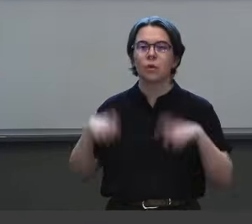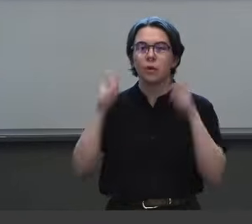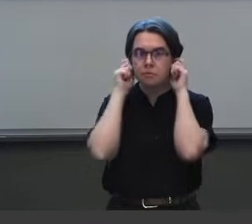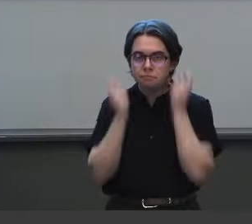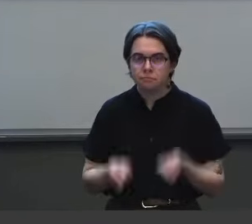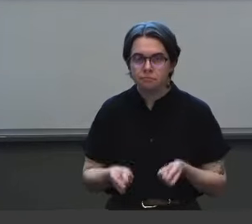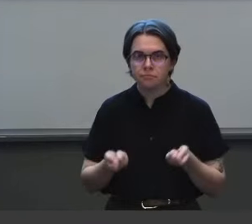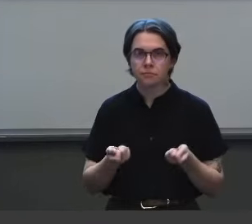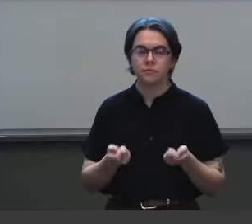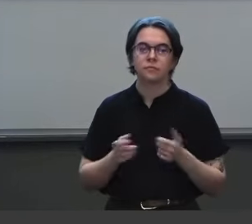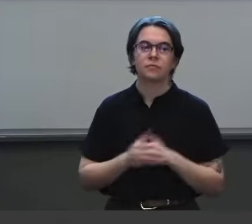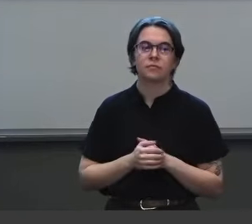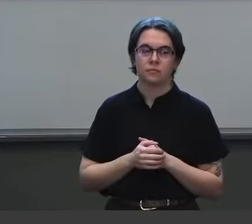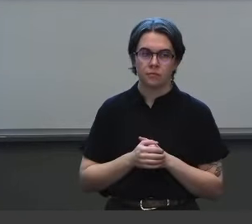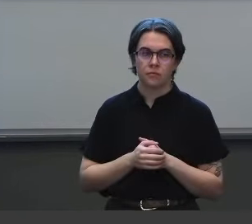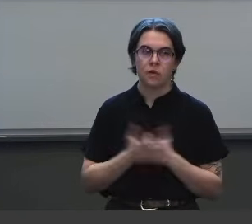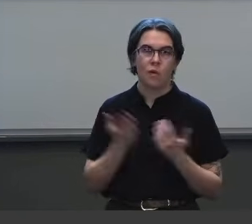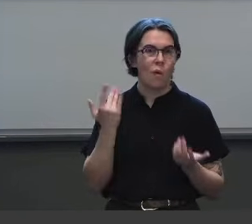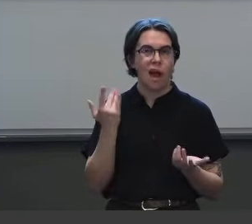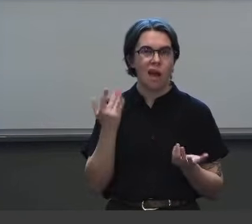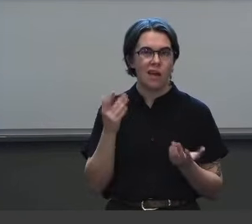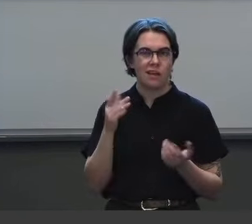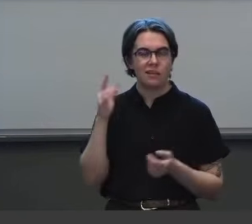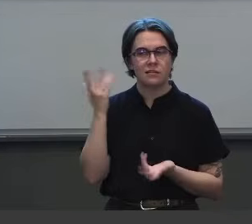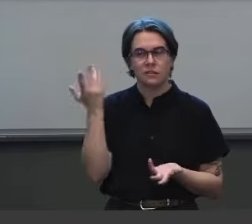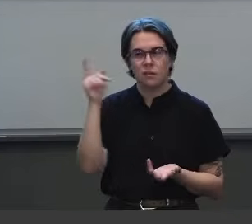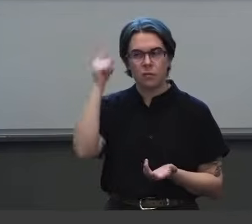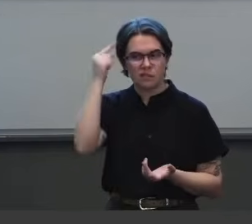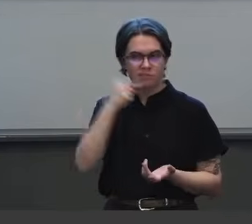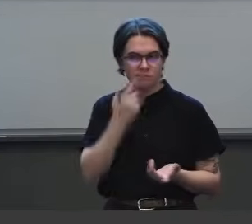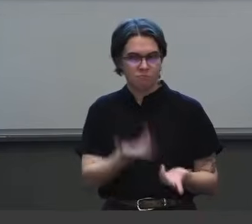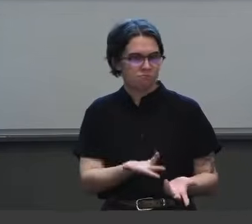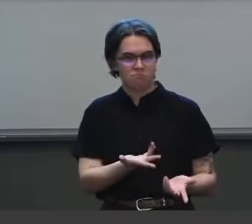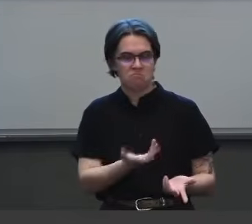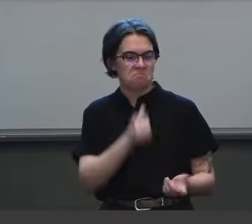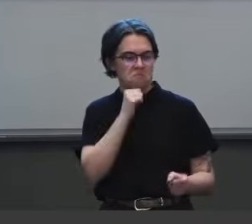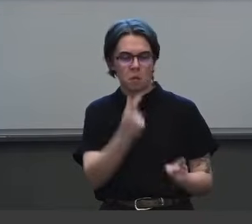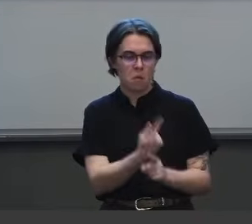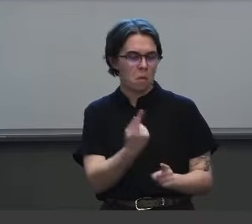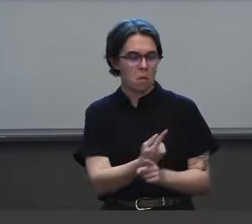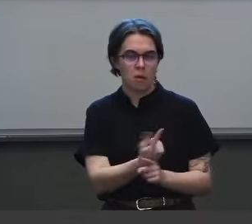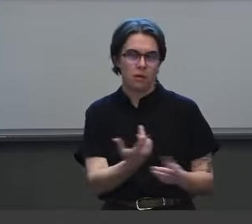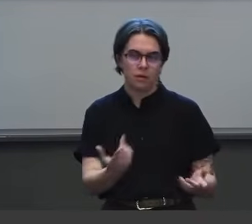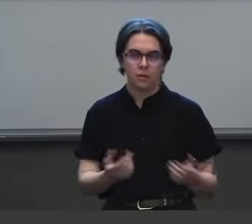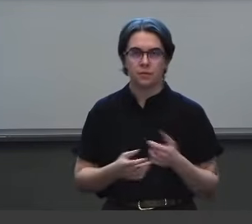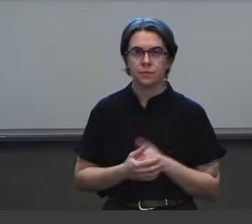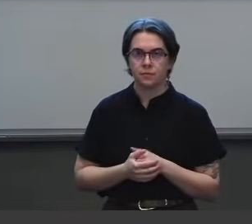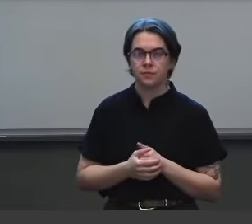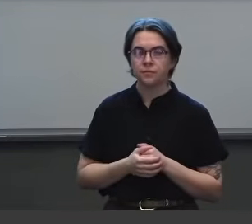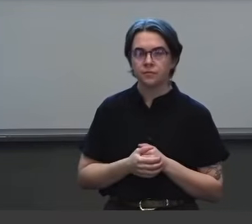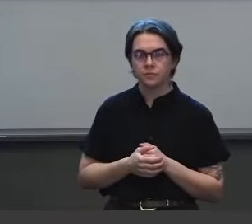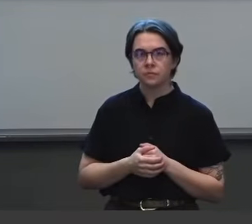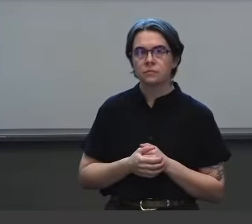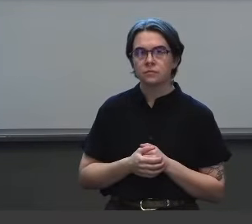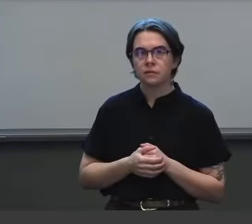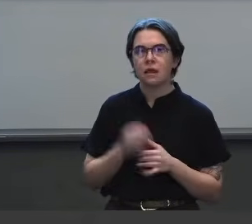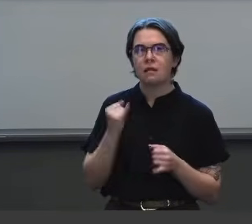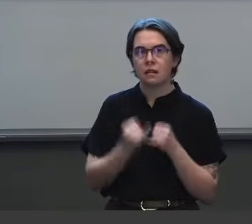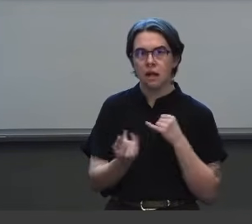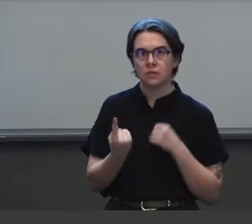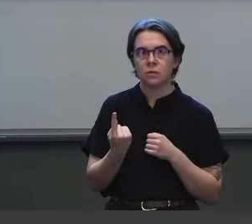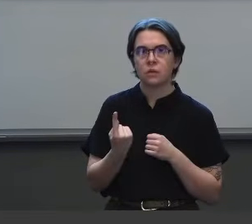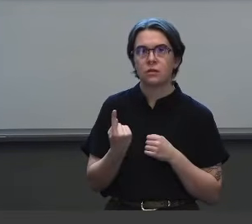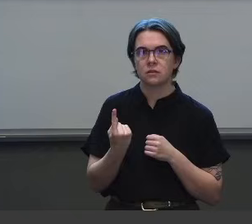ear defenders because they were in an environment where it wasn't acceptable according to the employer. And then the last one